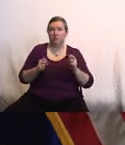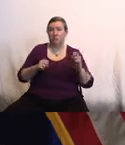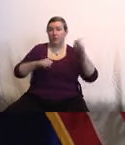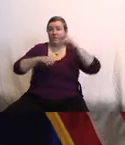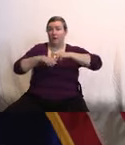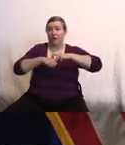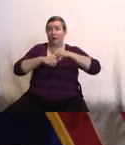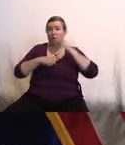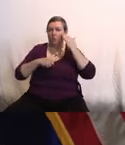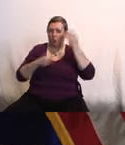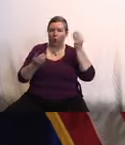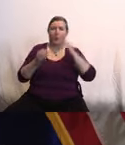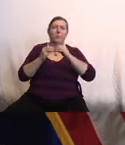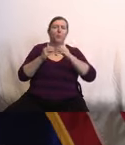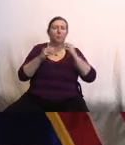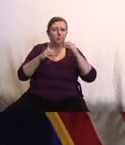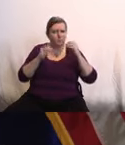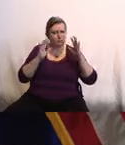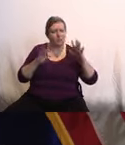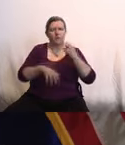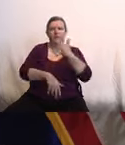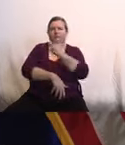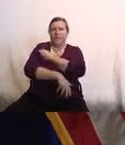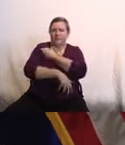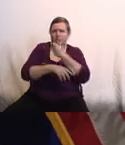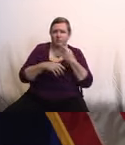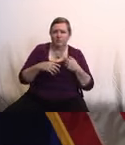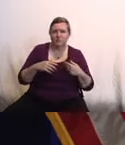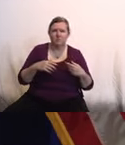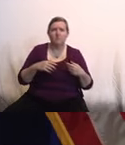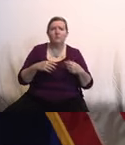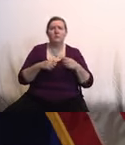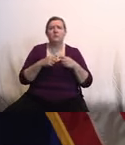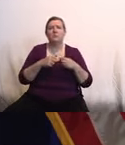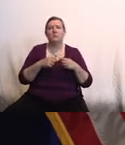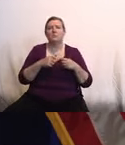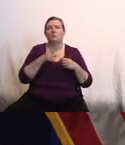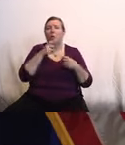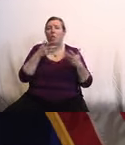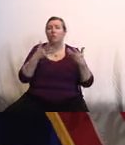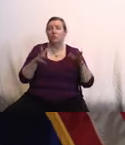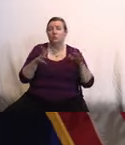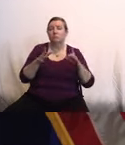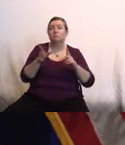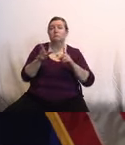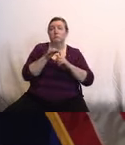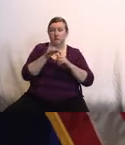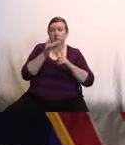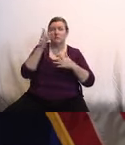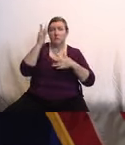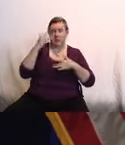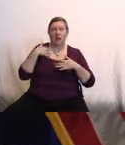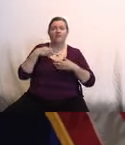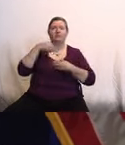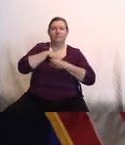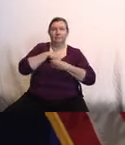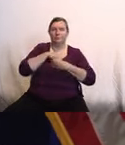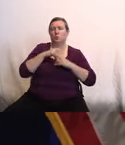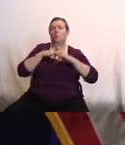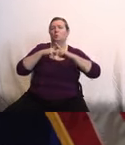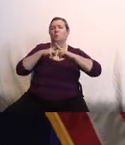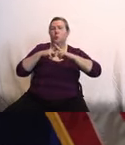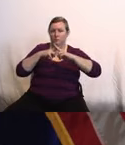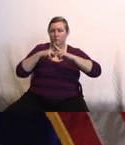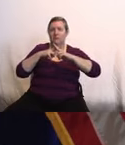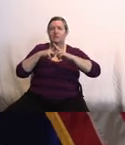vaccines. We have a lot of immunity built up in the state. Hospitals have learned how to treat patients better. We have